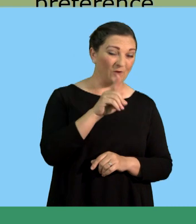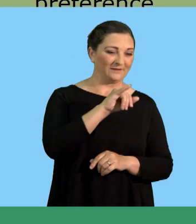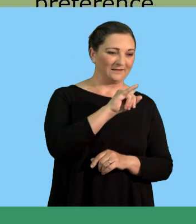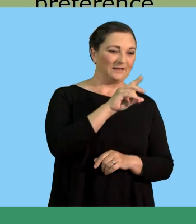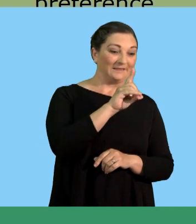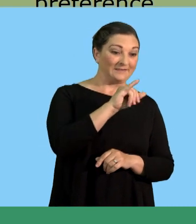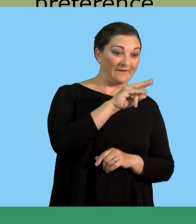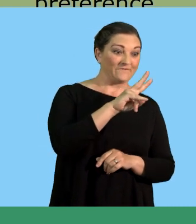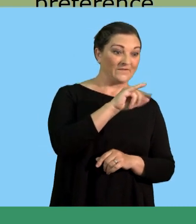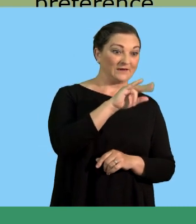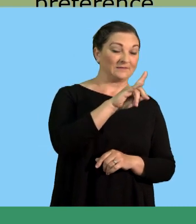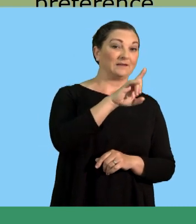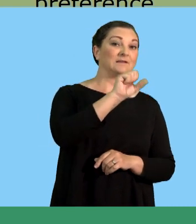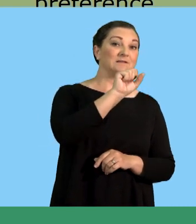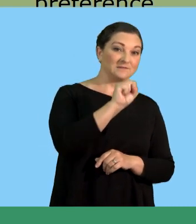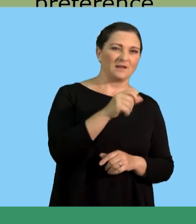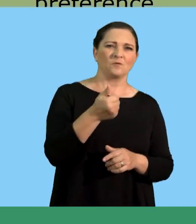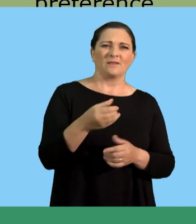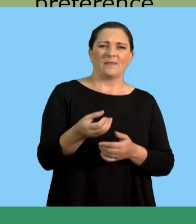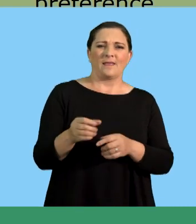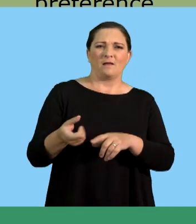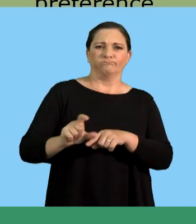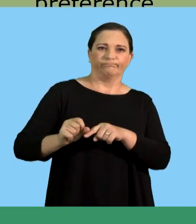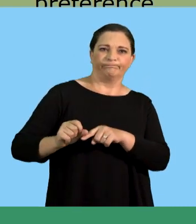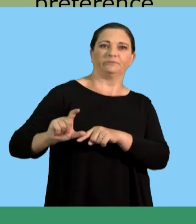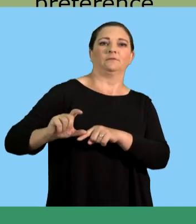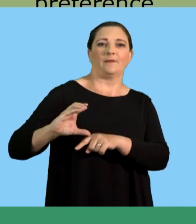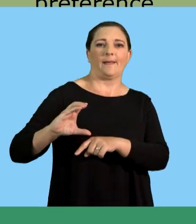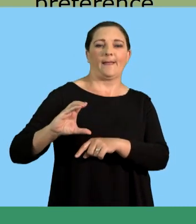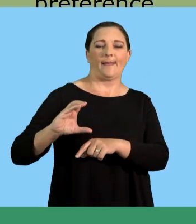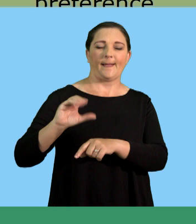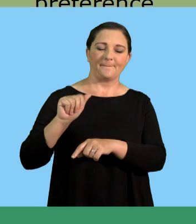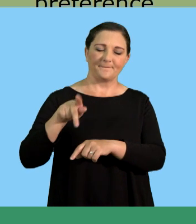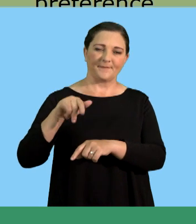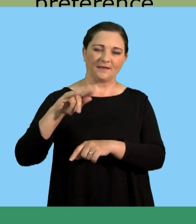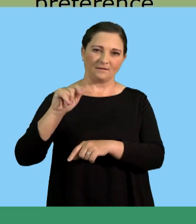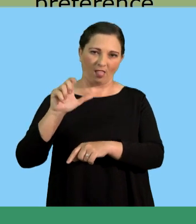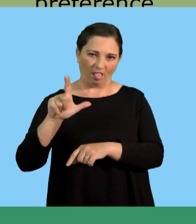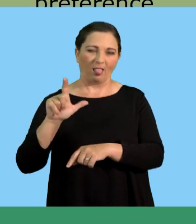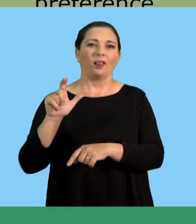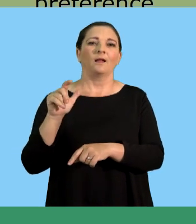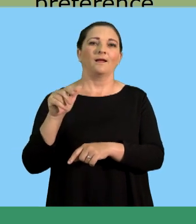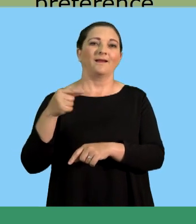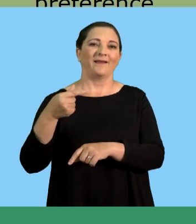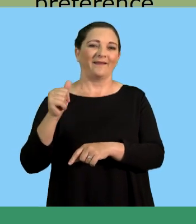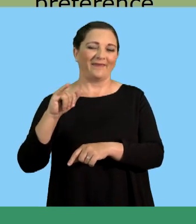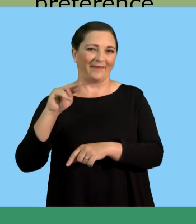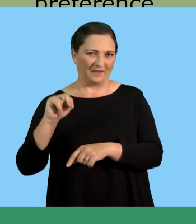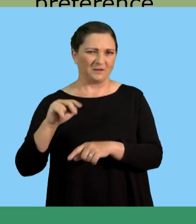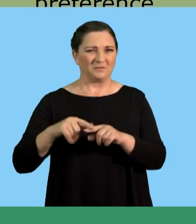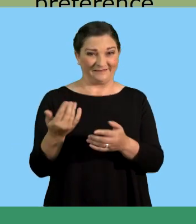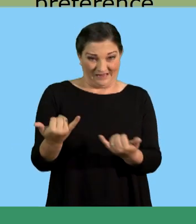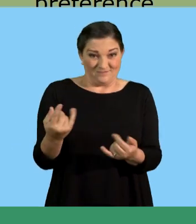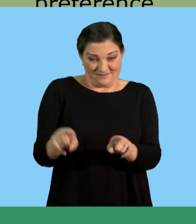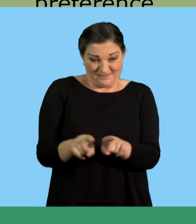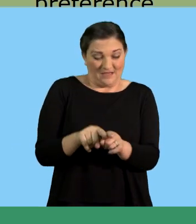dividends and capital gain, then move now into differences between simple and compound interest, then calculate